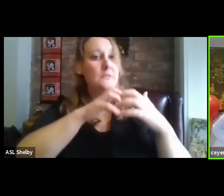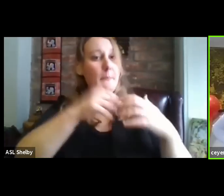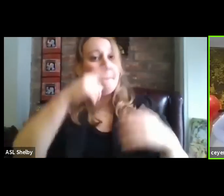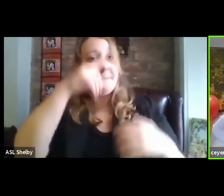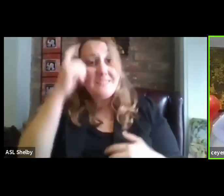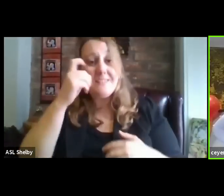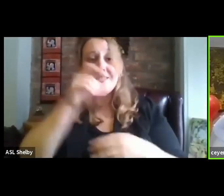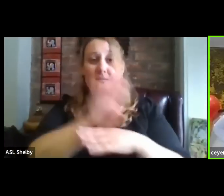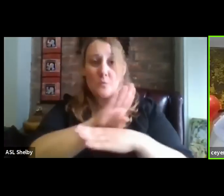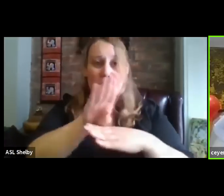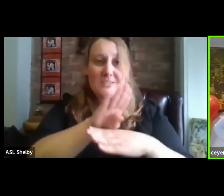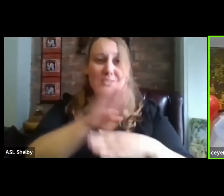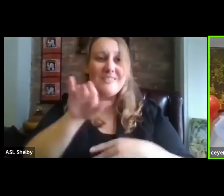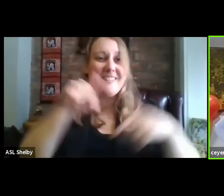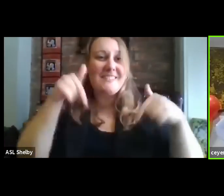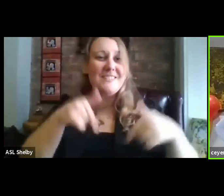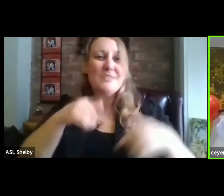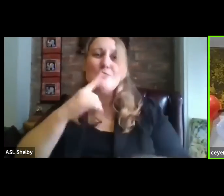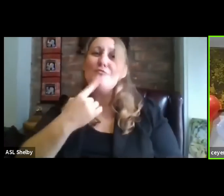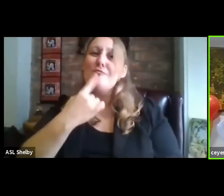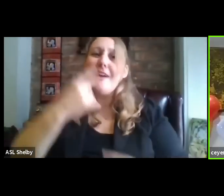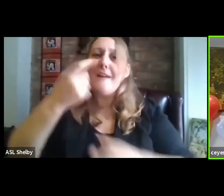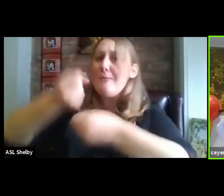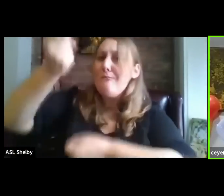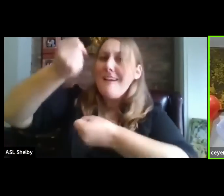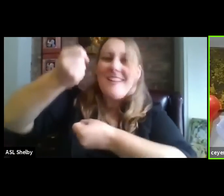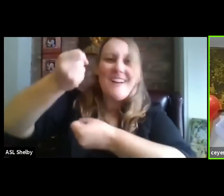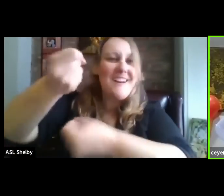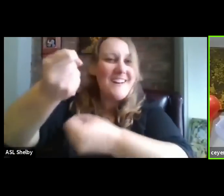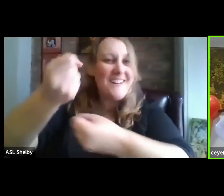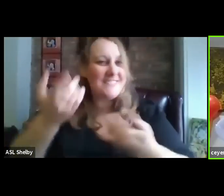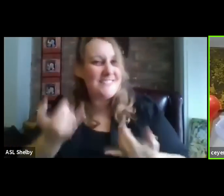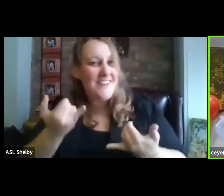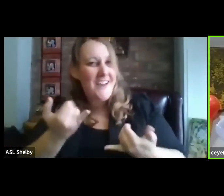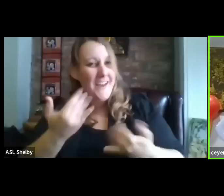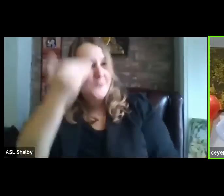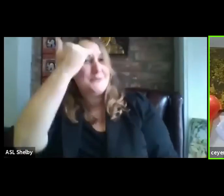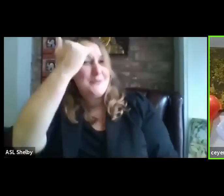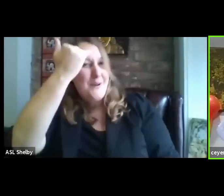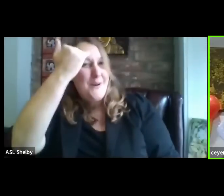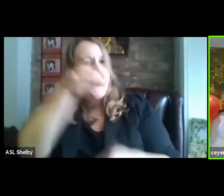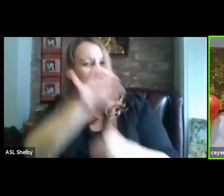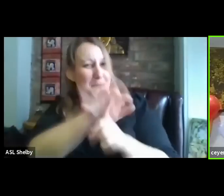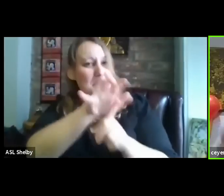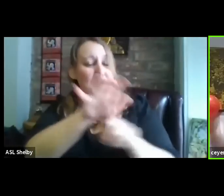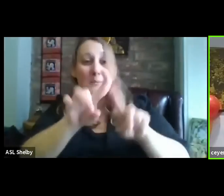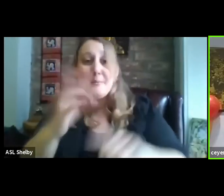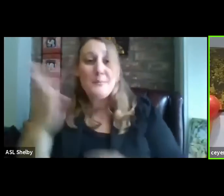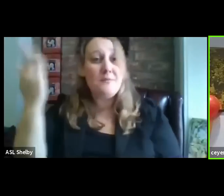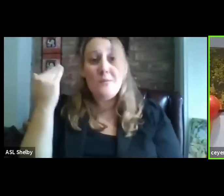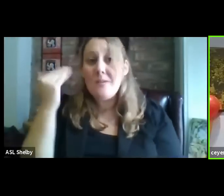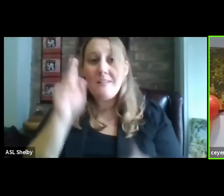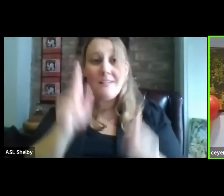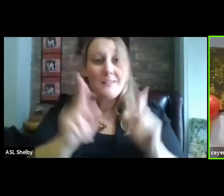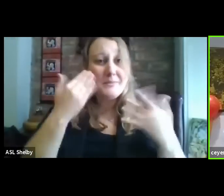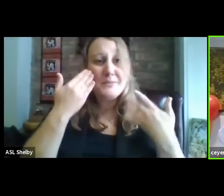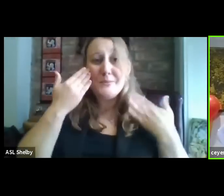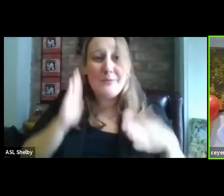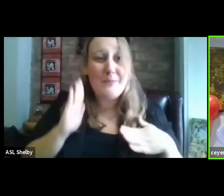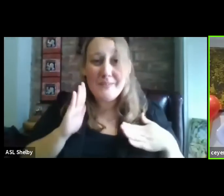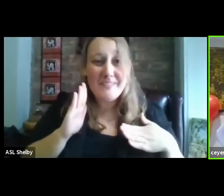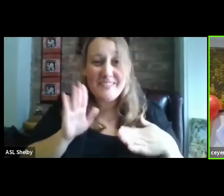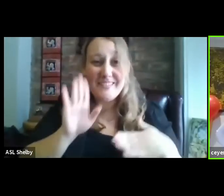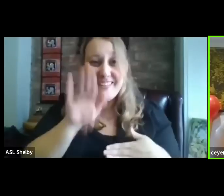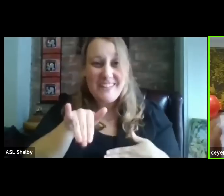Red Umbrella when there was a Red Umbrella. I decided to go out on my own and take sex work to another level and take